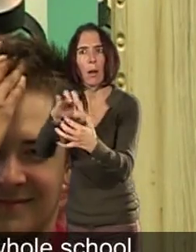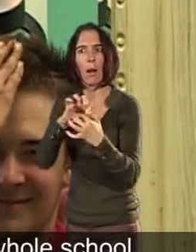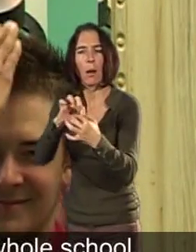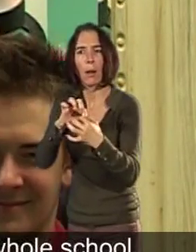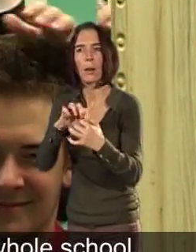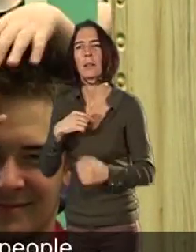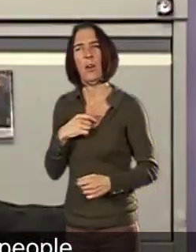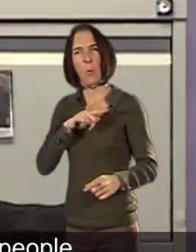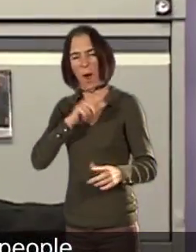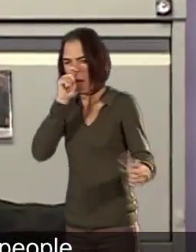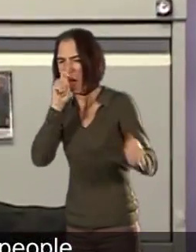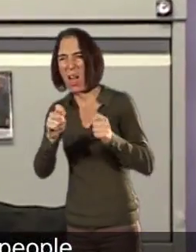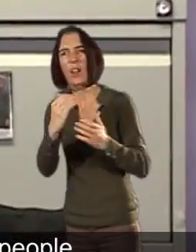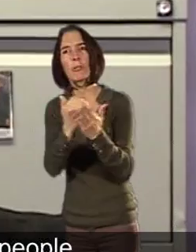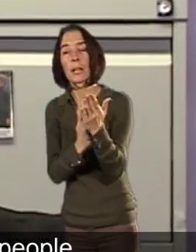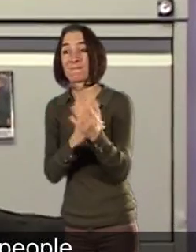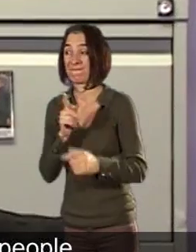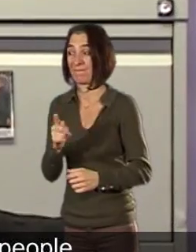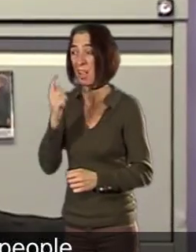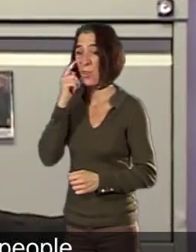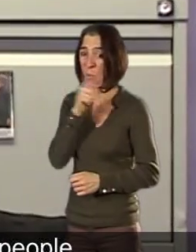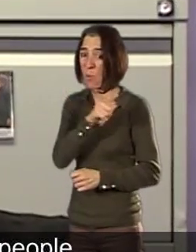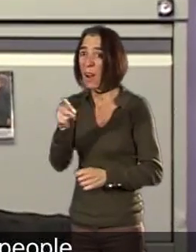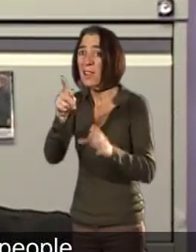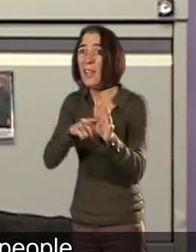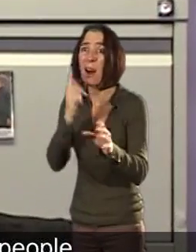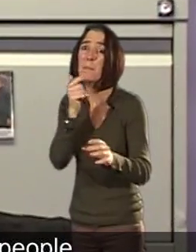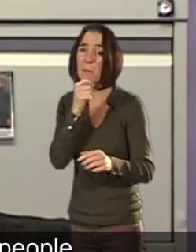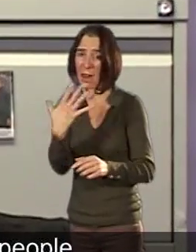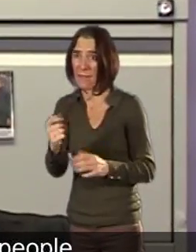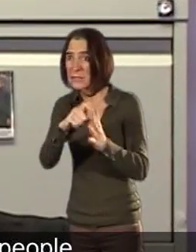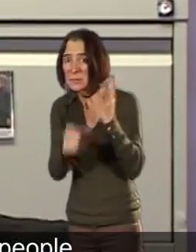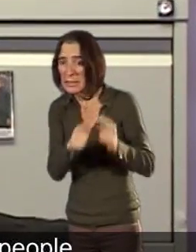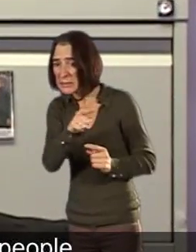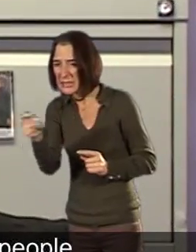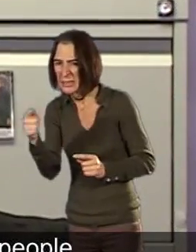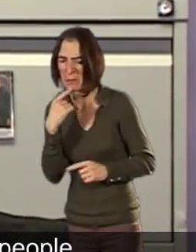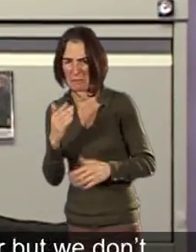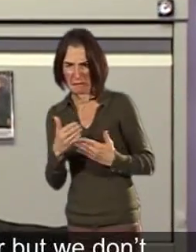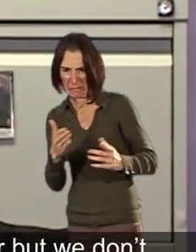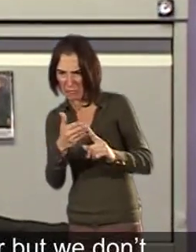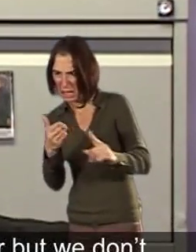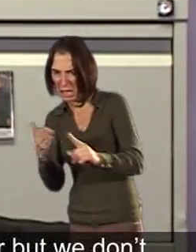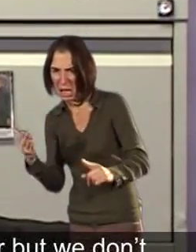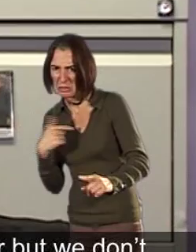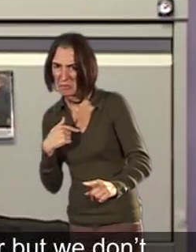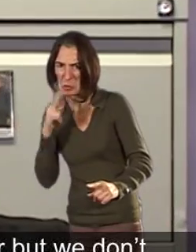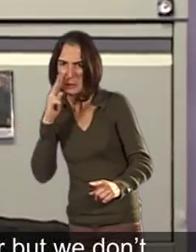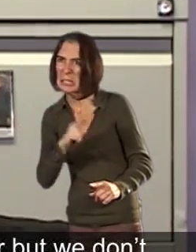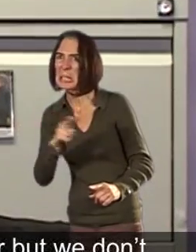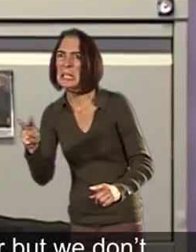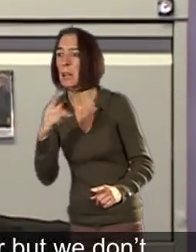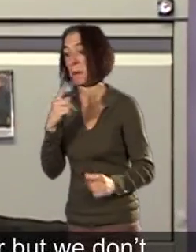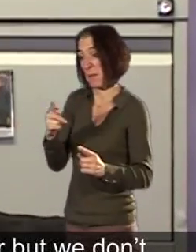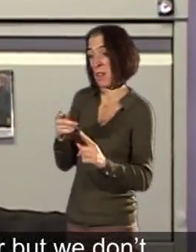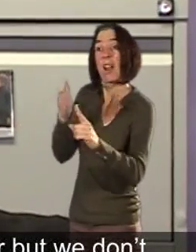reasonable adjustment made? I just thought, well, these are young people with a disability. It may not be as obvious as somebody who's